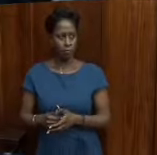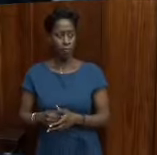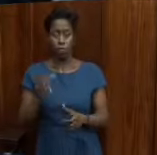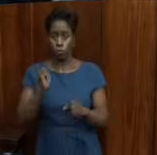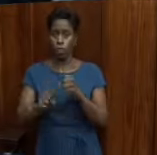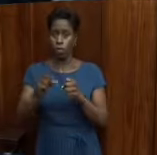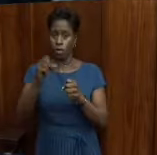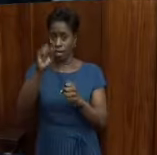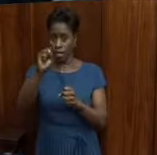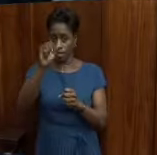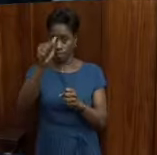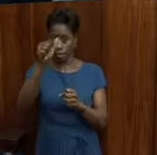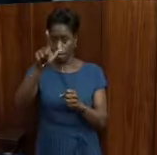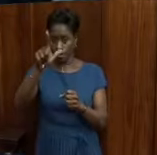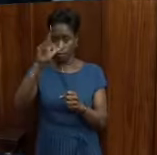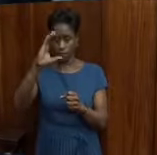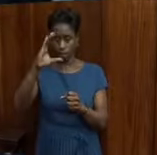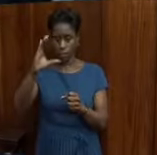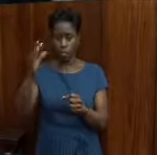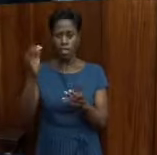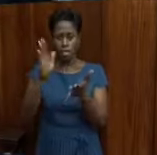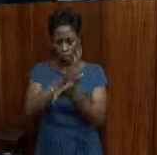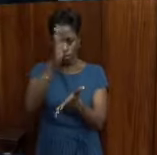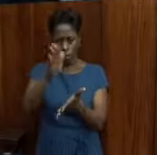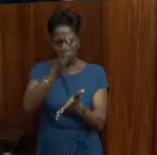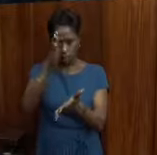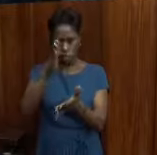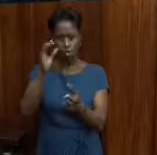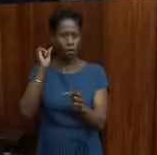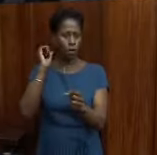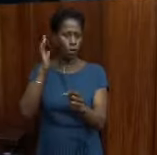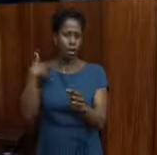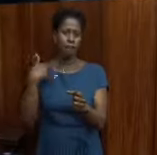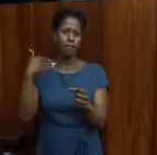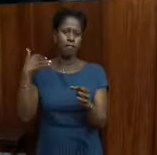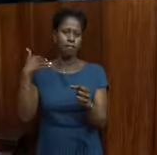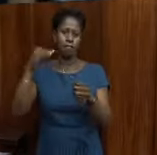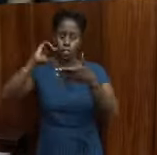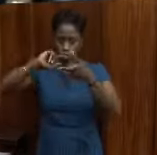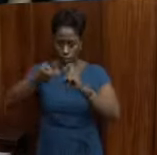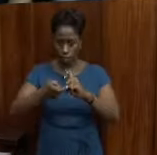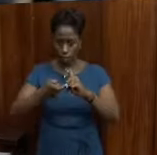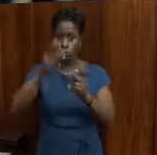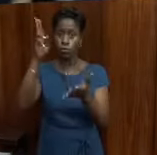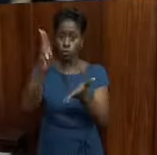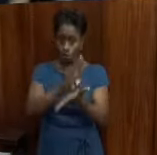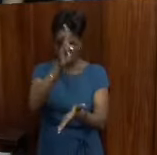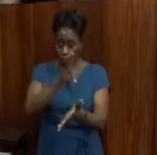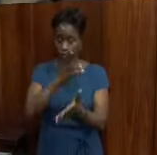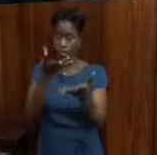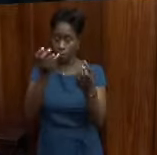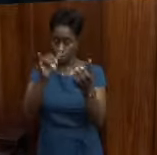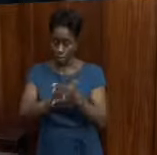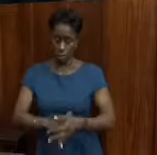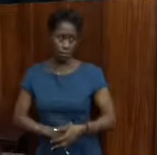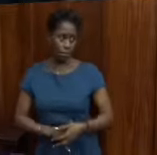fledged university. The OECS program for educational advancement and relevant